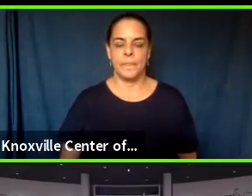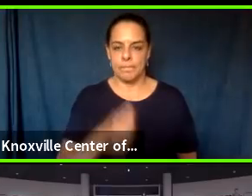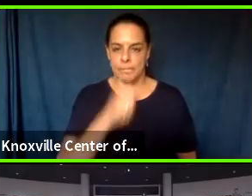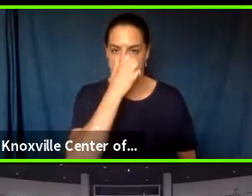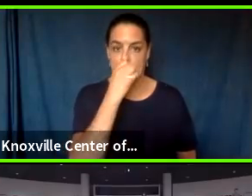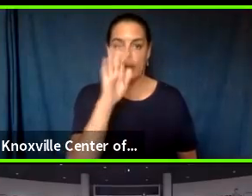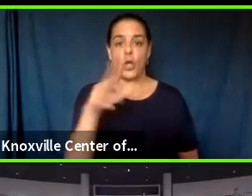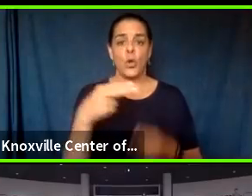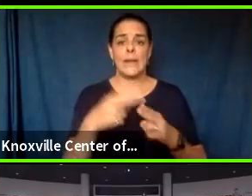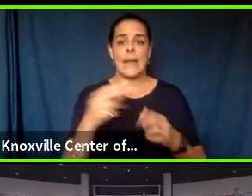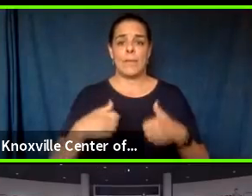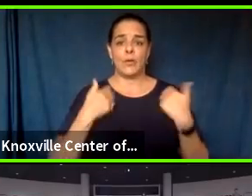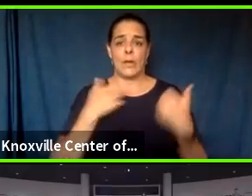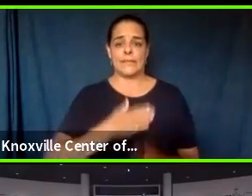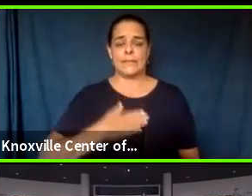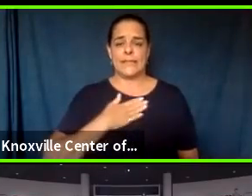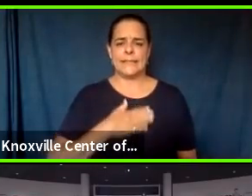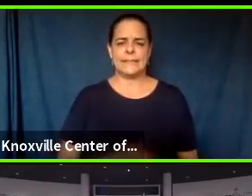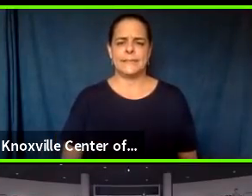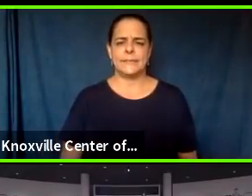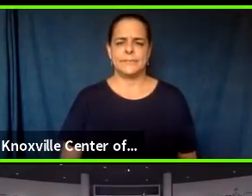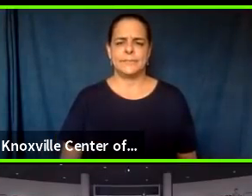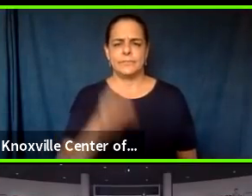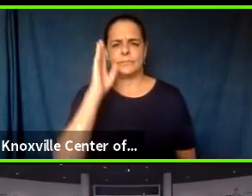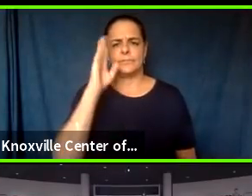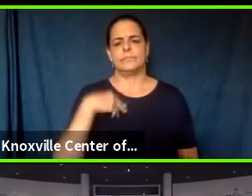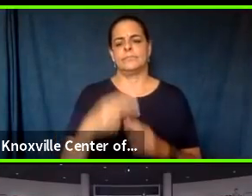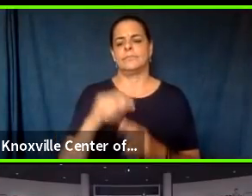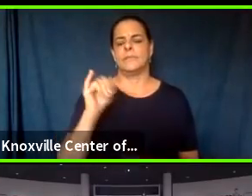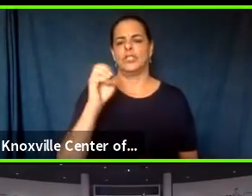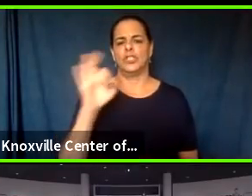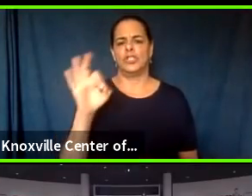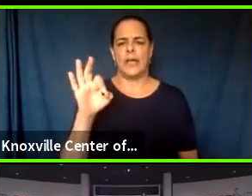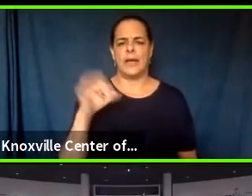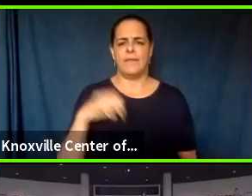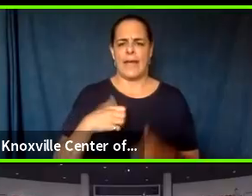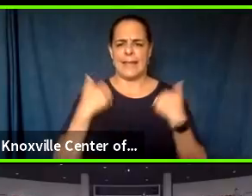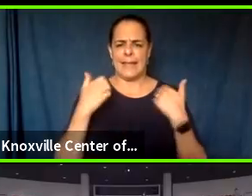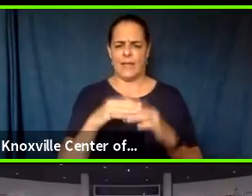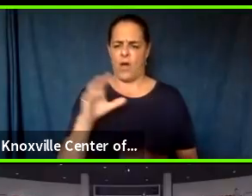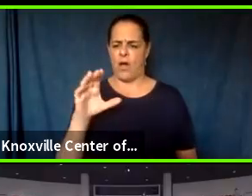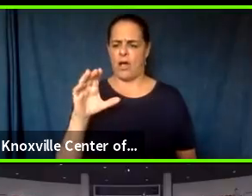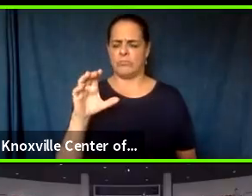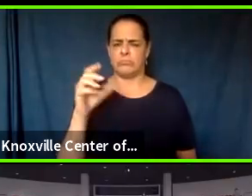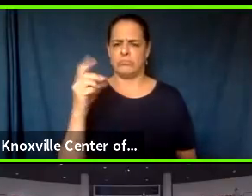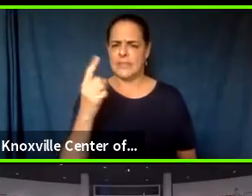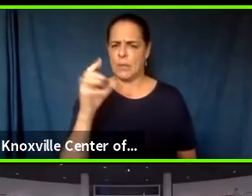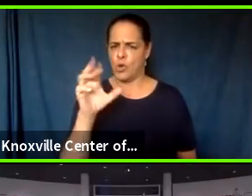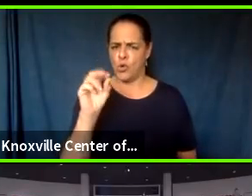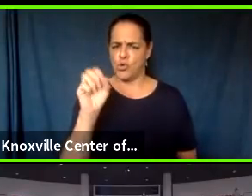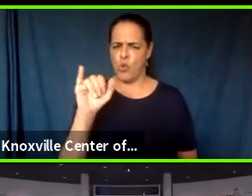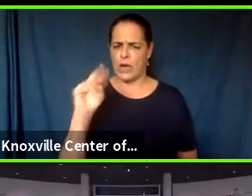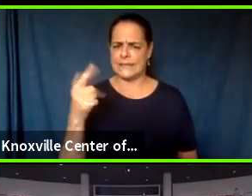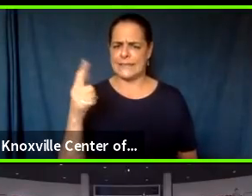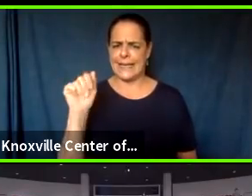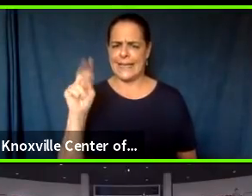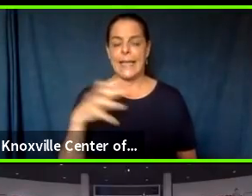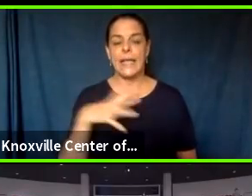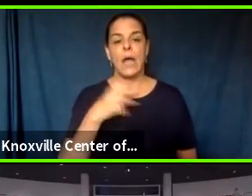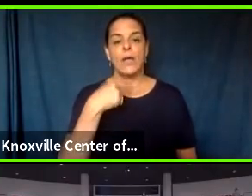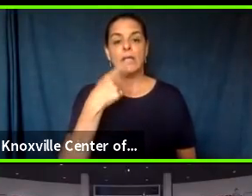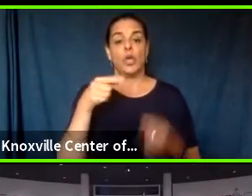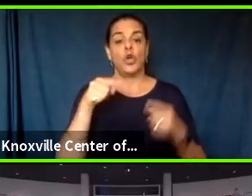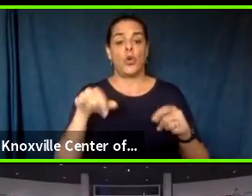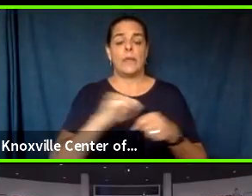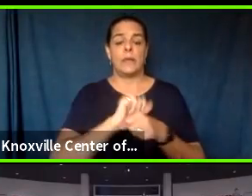Please state your name and address for the record, sir. Hello, my name is Jeff Bilry. I live on Cala Crossing Lane. I just want to say that during this pandemic,